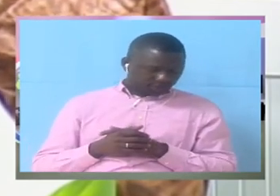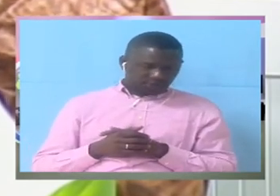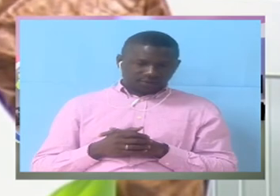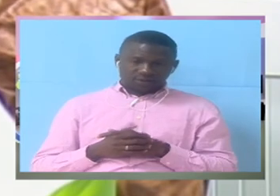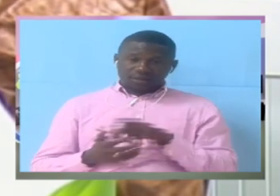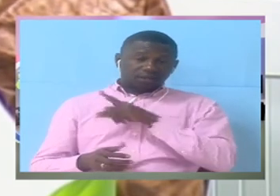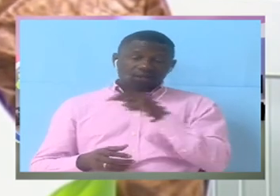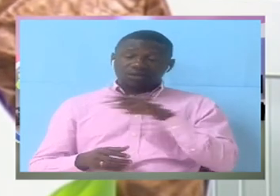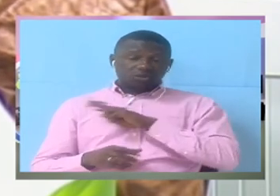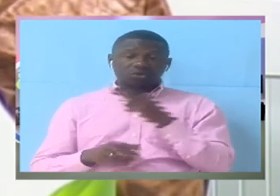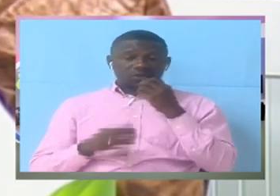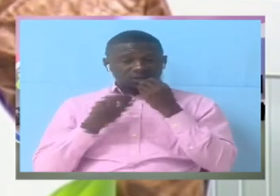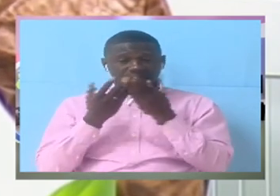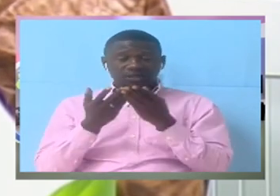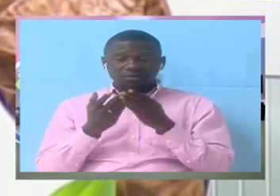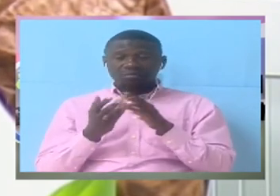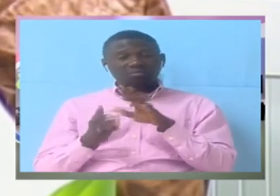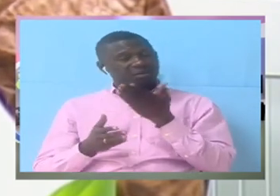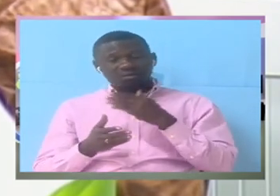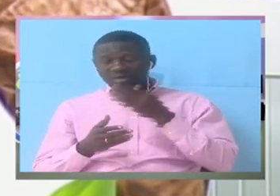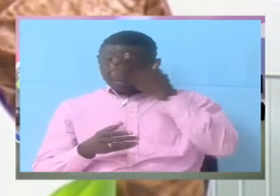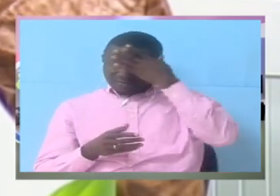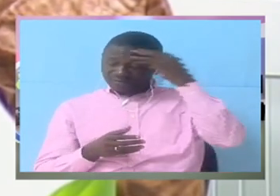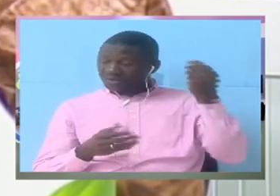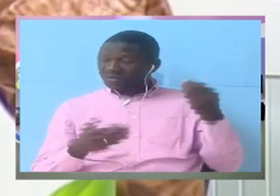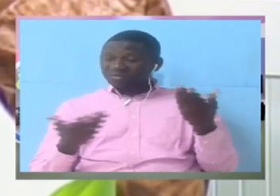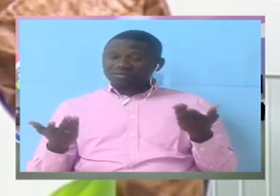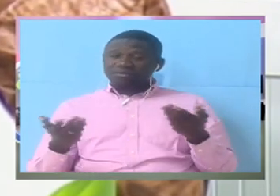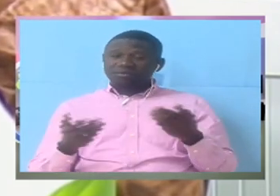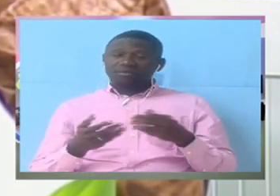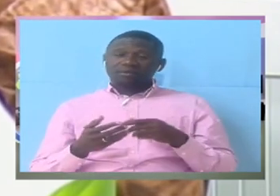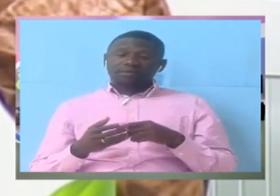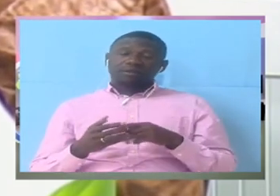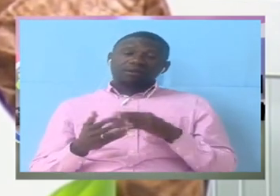They did not say it or they have forgotten.